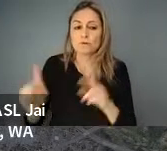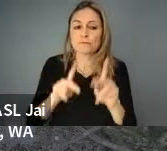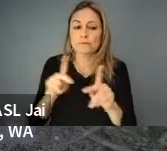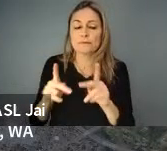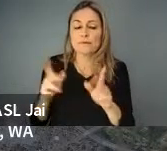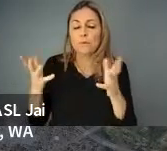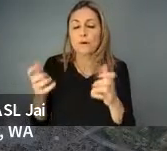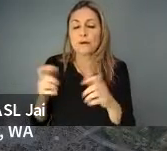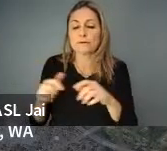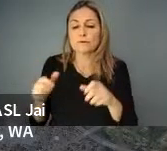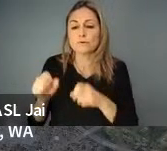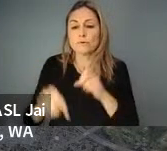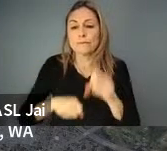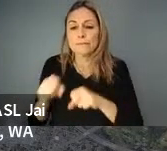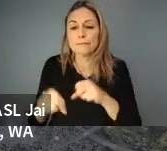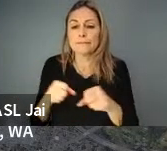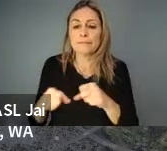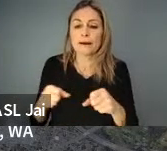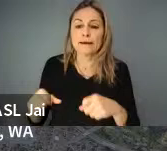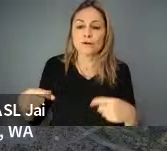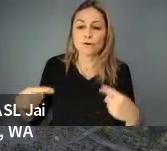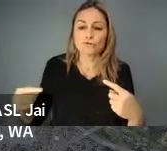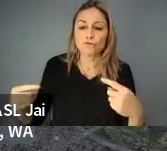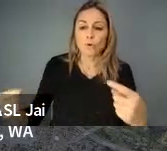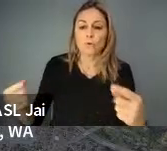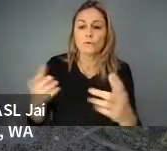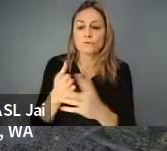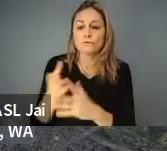bike, walk, or roll through this area.